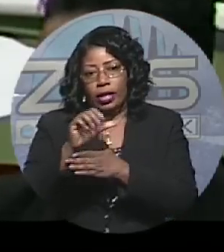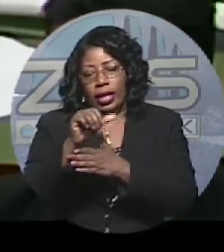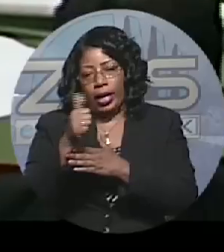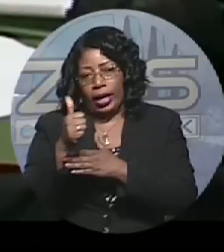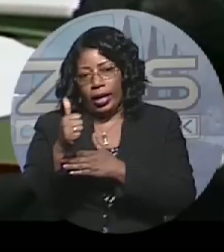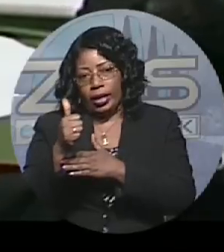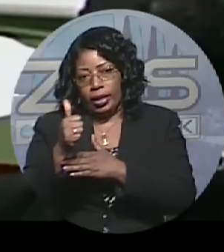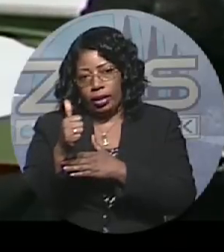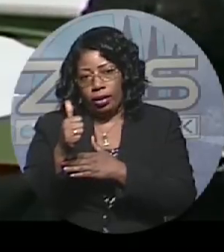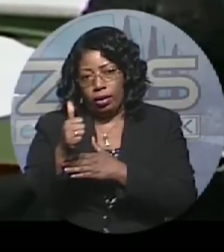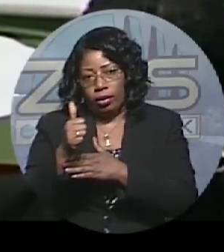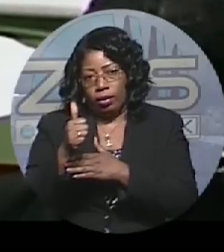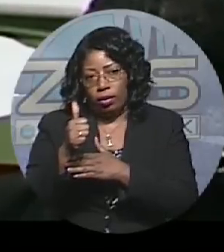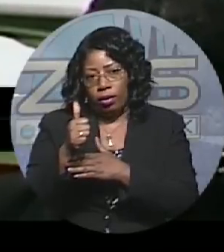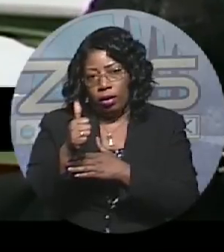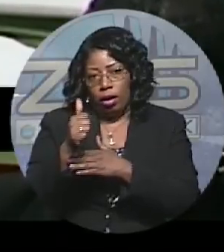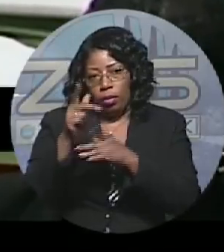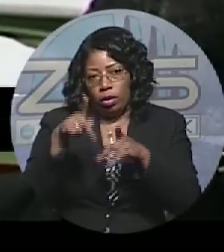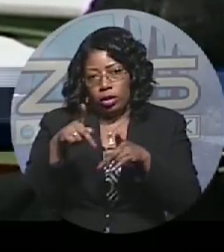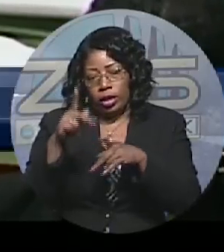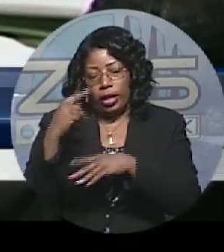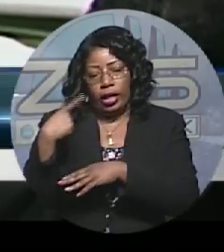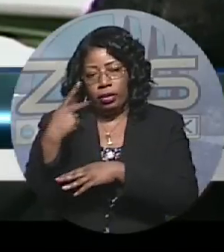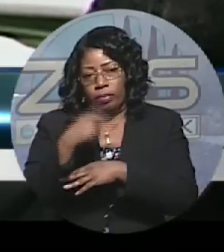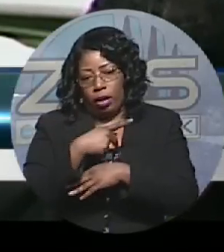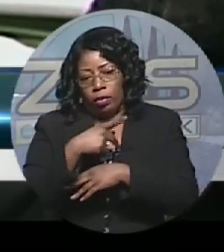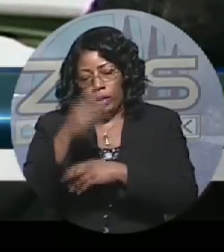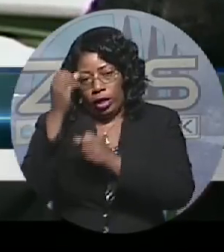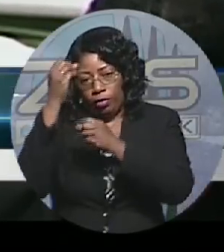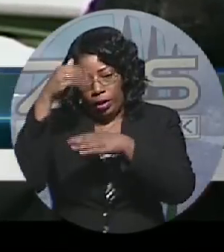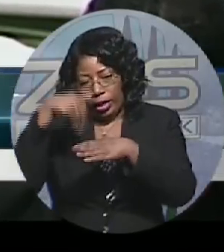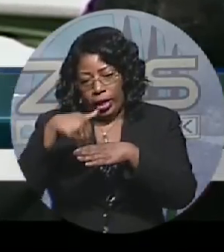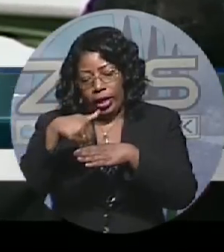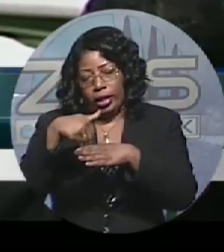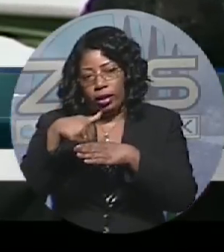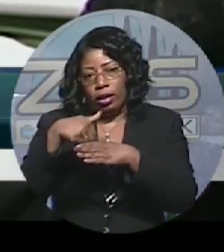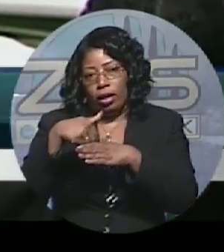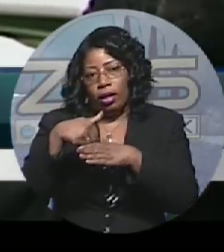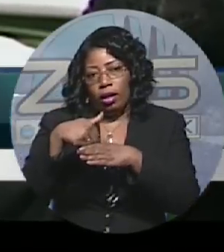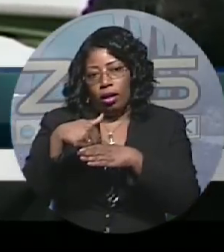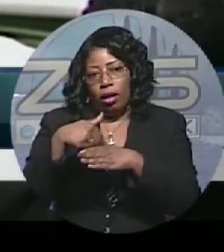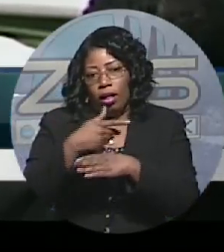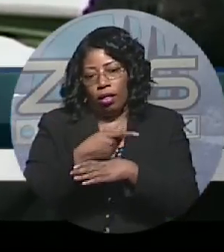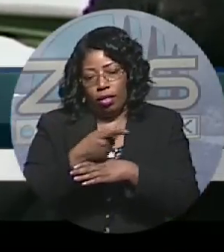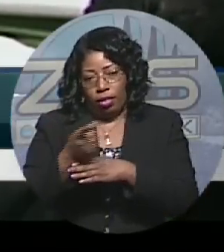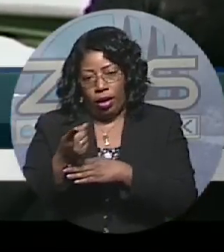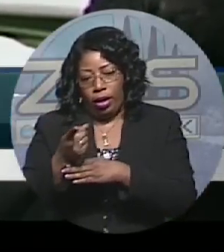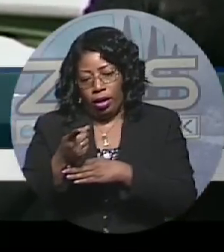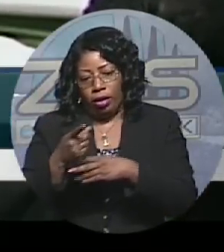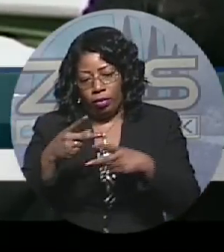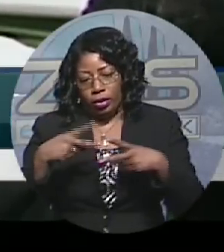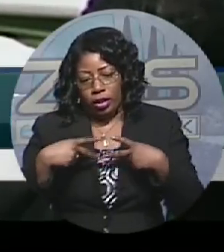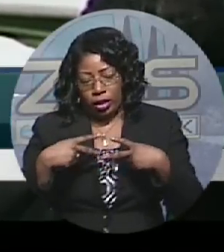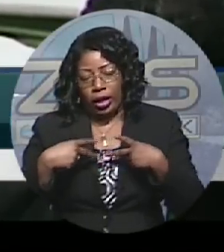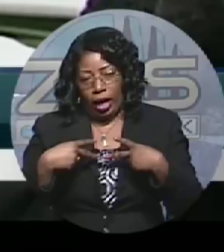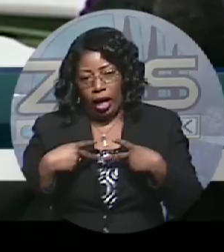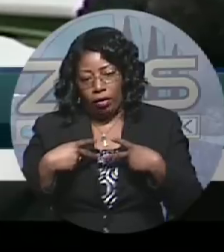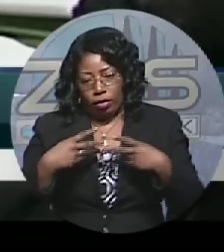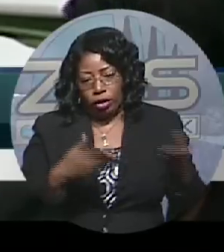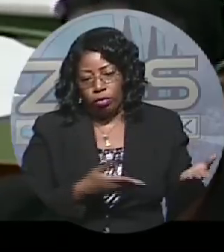Parliament with information in their possession has a duty to bring that case here and to present that